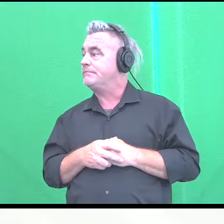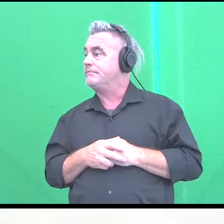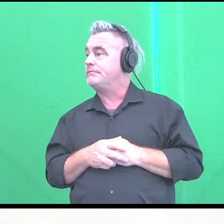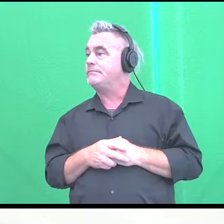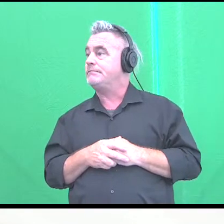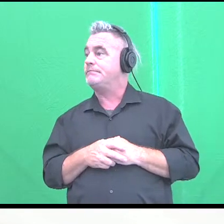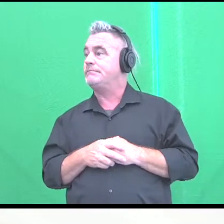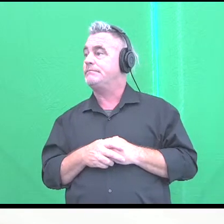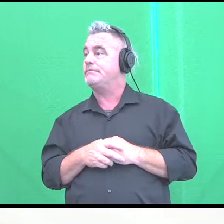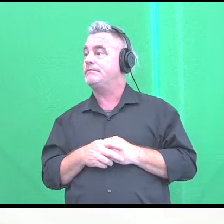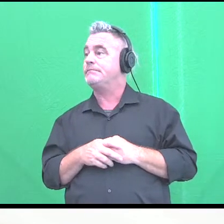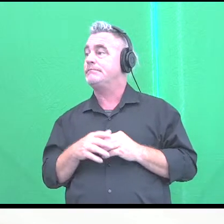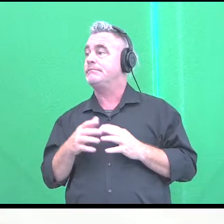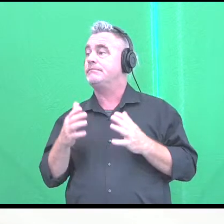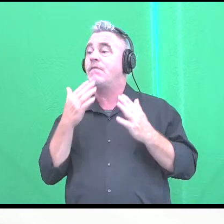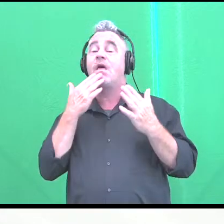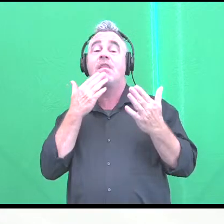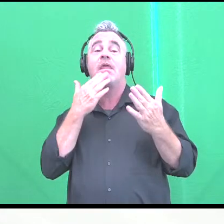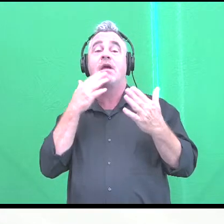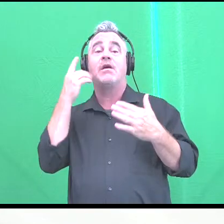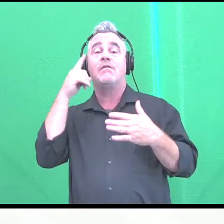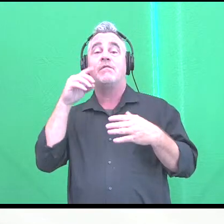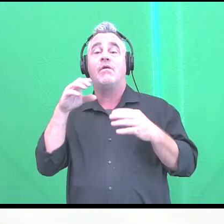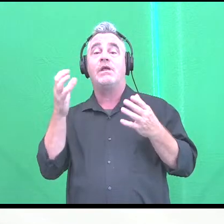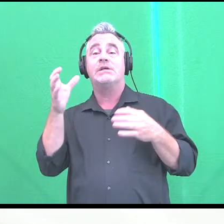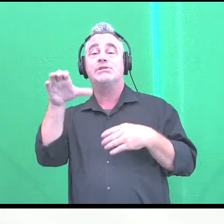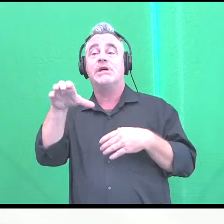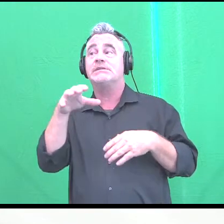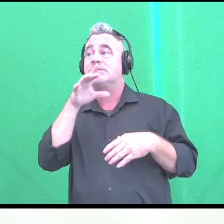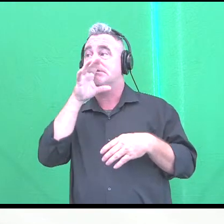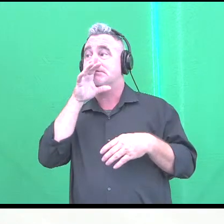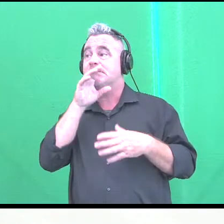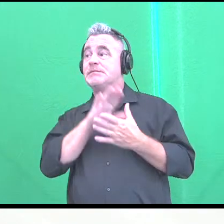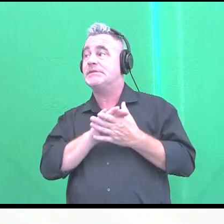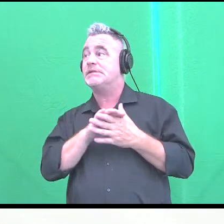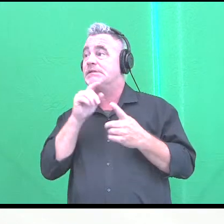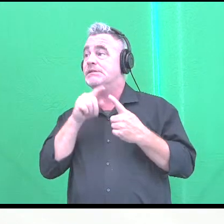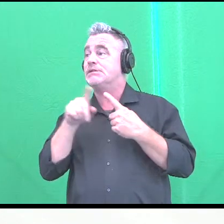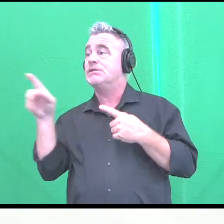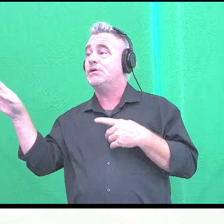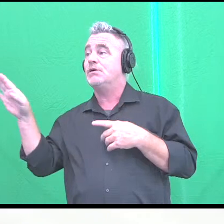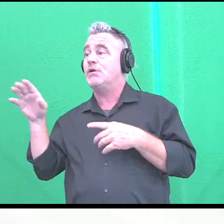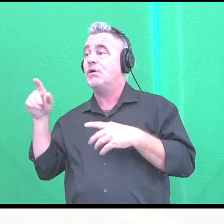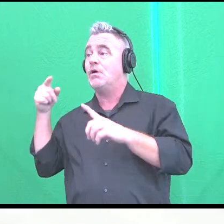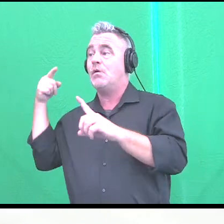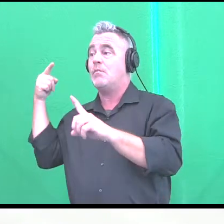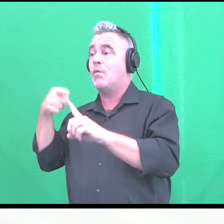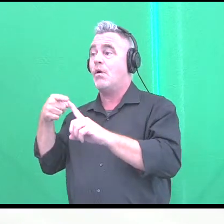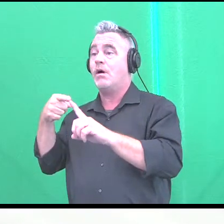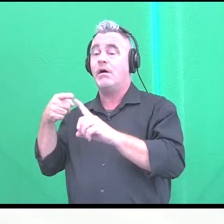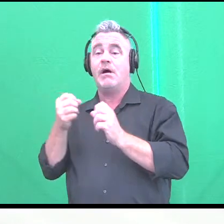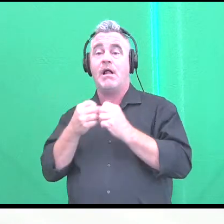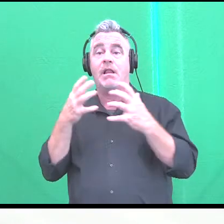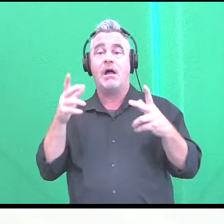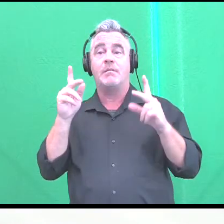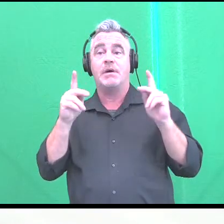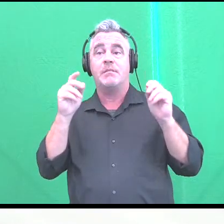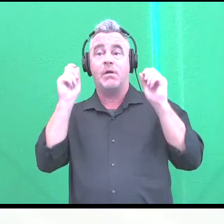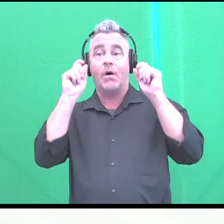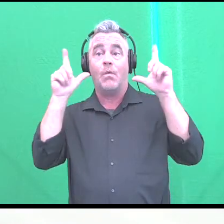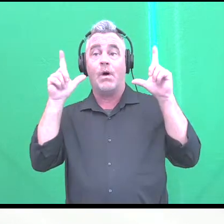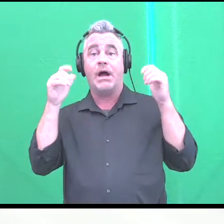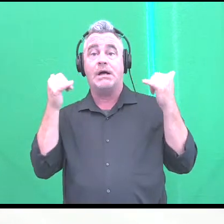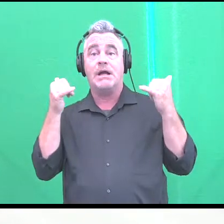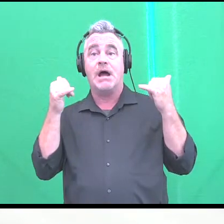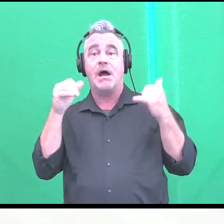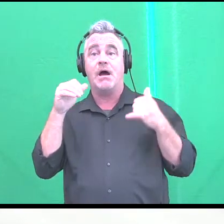Great, thank you for the opportunity to speak. To her point, there's a lot of people that are awake right now and waking